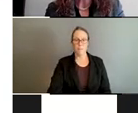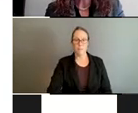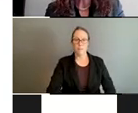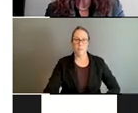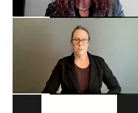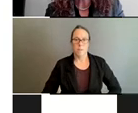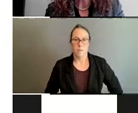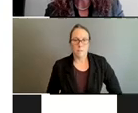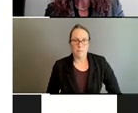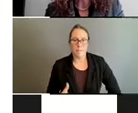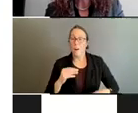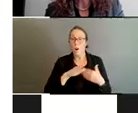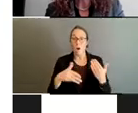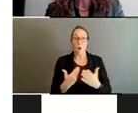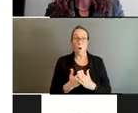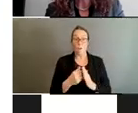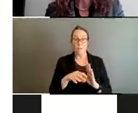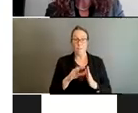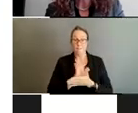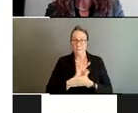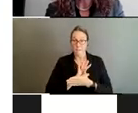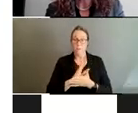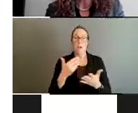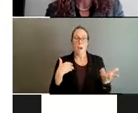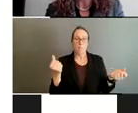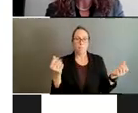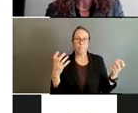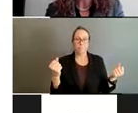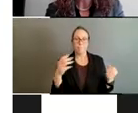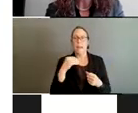And all of the videos are available in captioning and ASL.